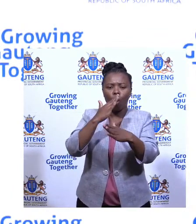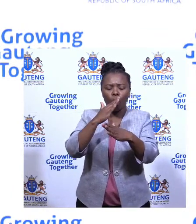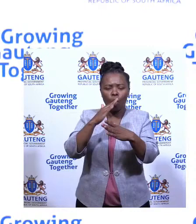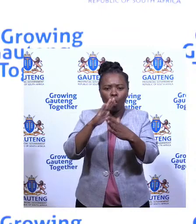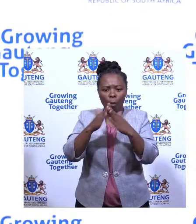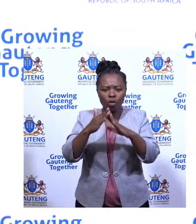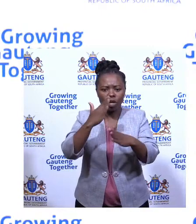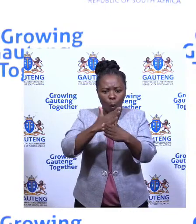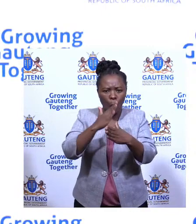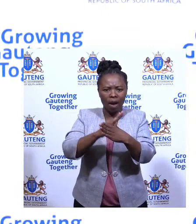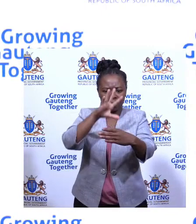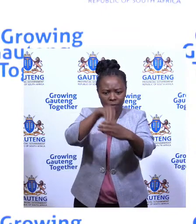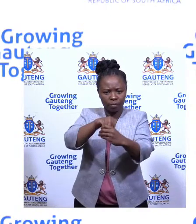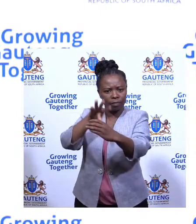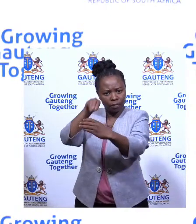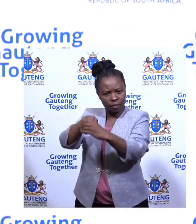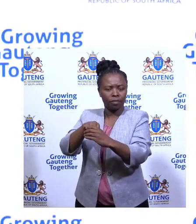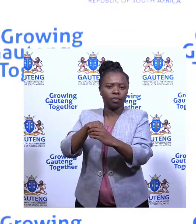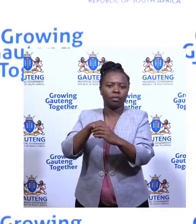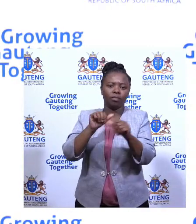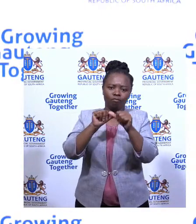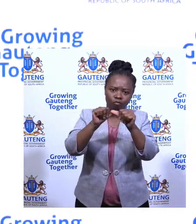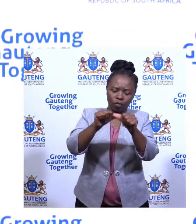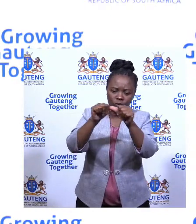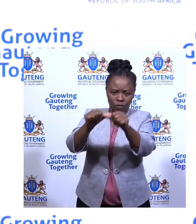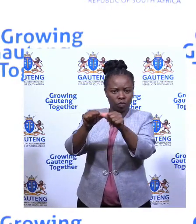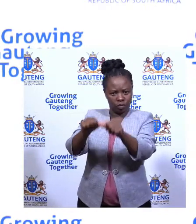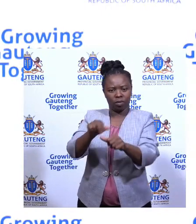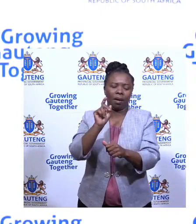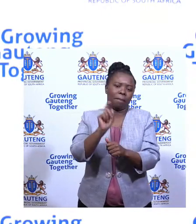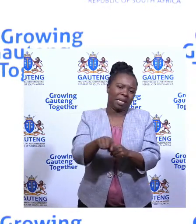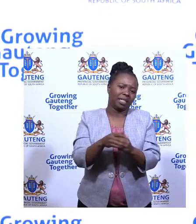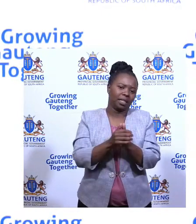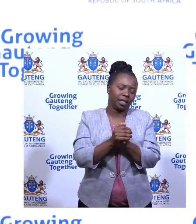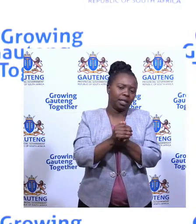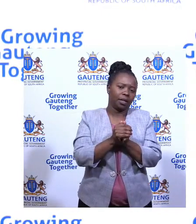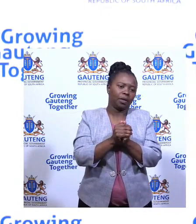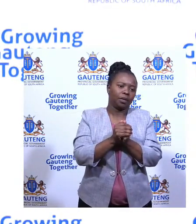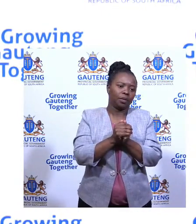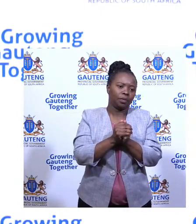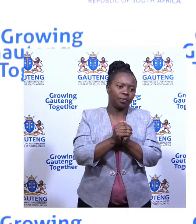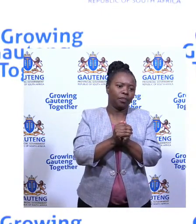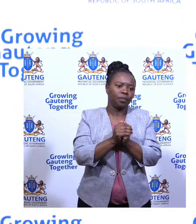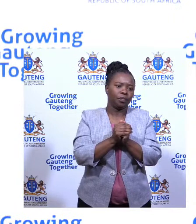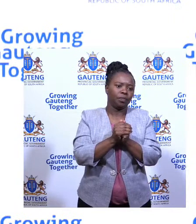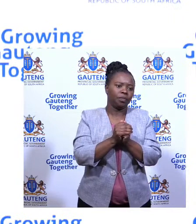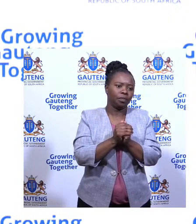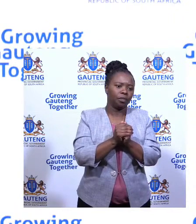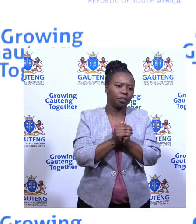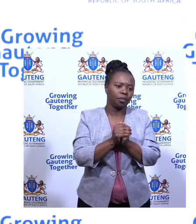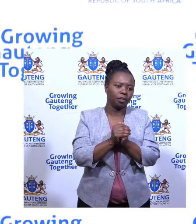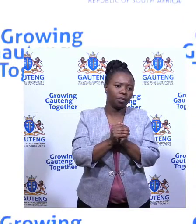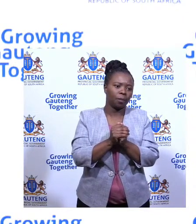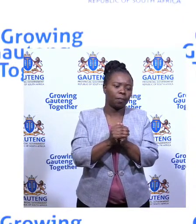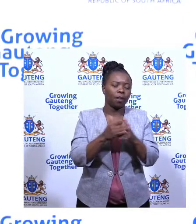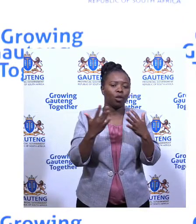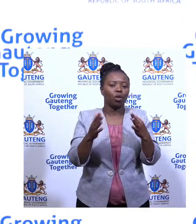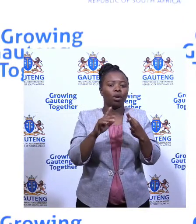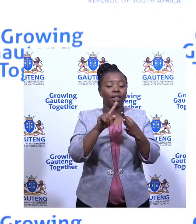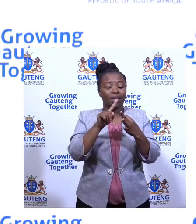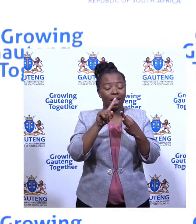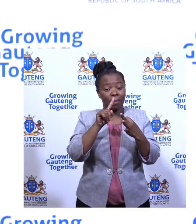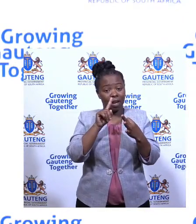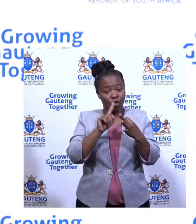really essential to support that. So that's about reinforcing continued NPIs. So the third thing